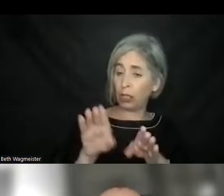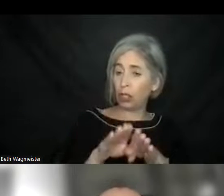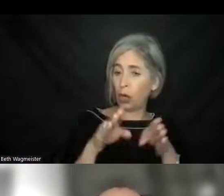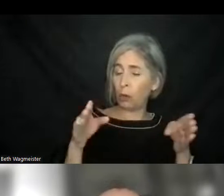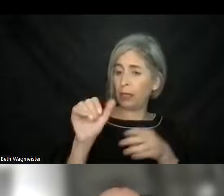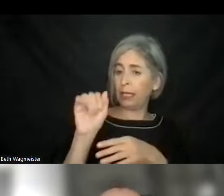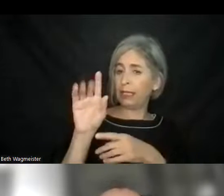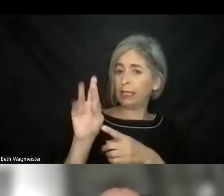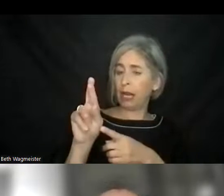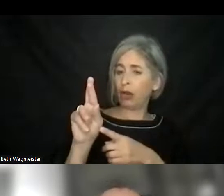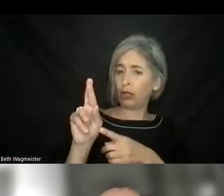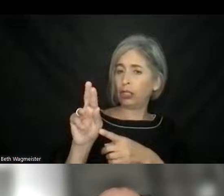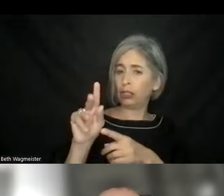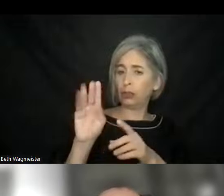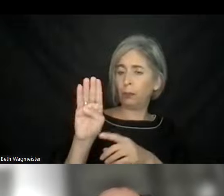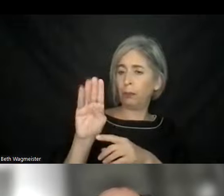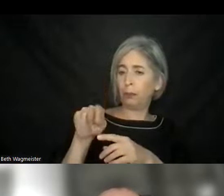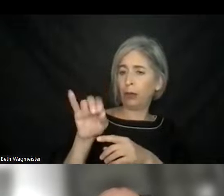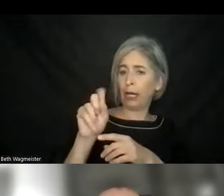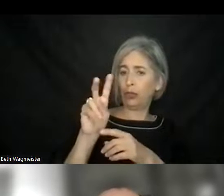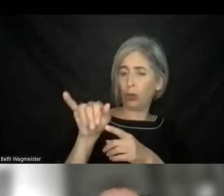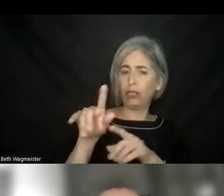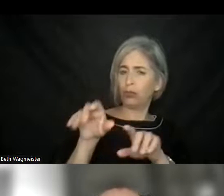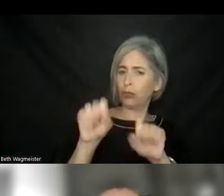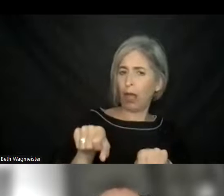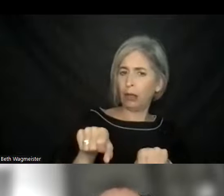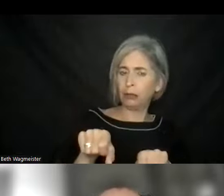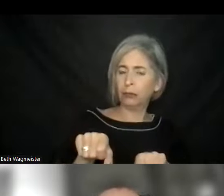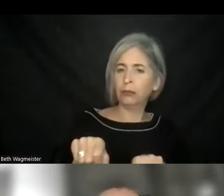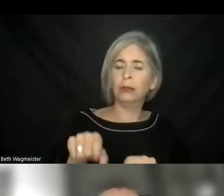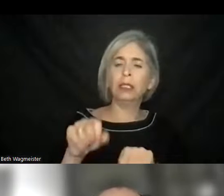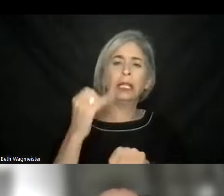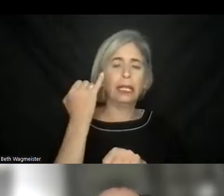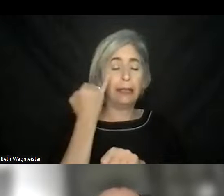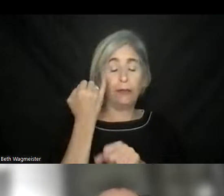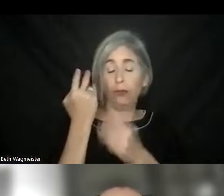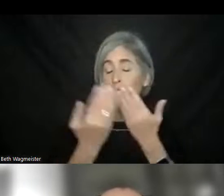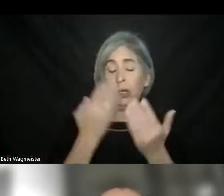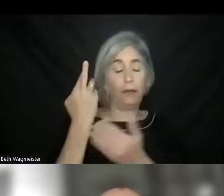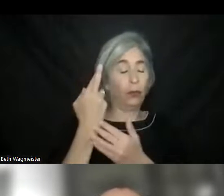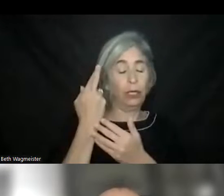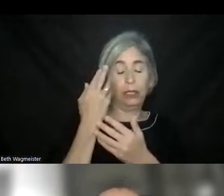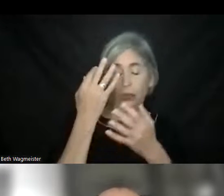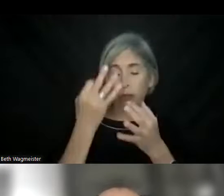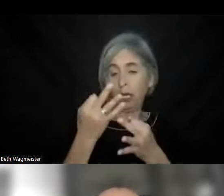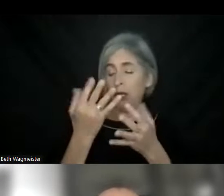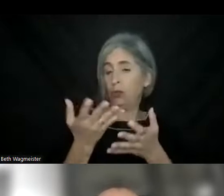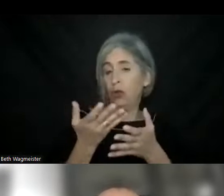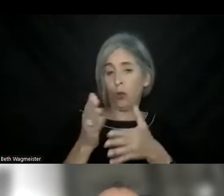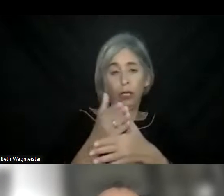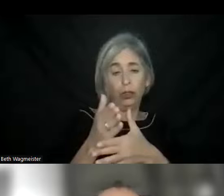to be proprietary, that's something that you can do as well. So if for whatever reason you choose you don't want to share, that is an